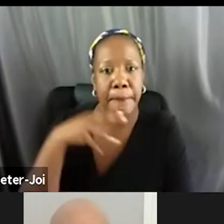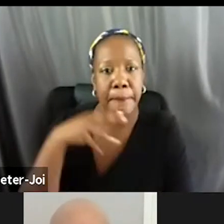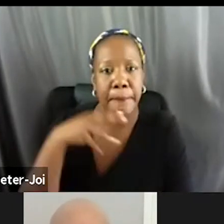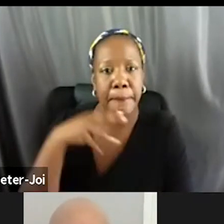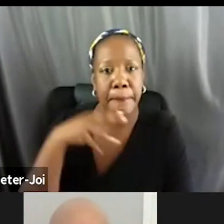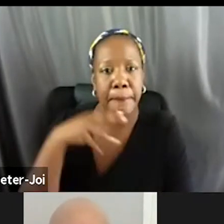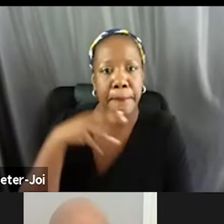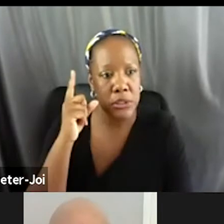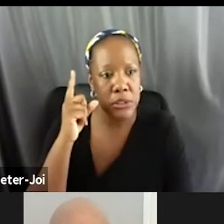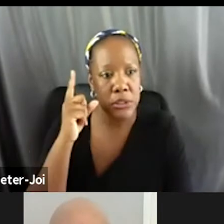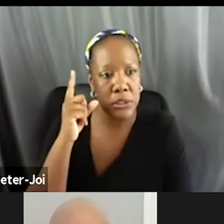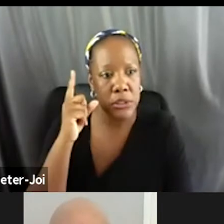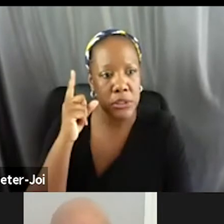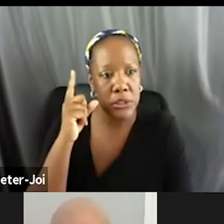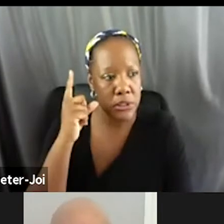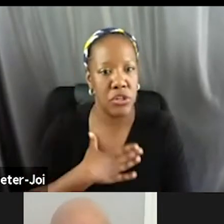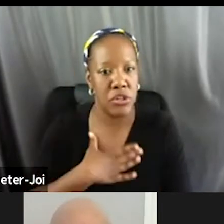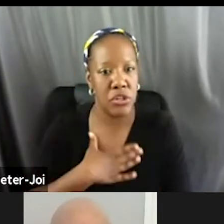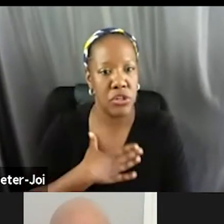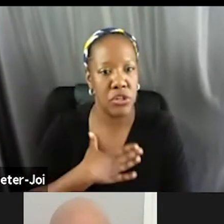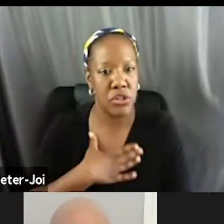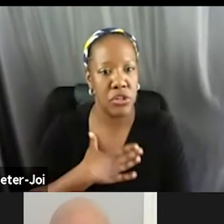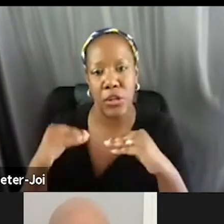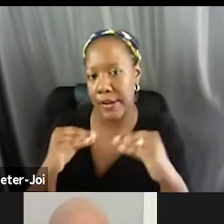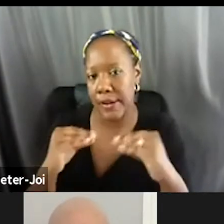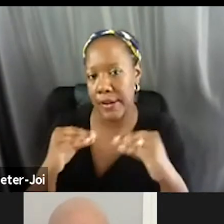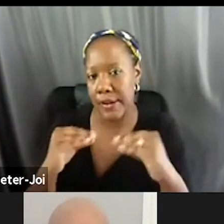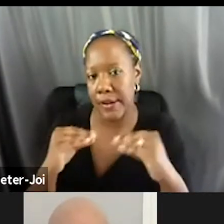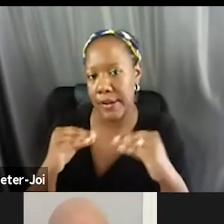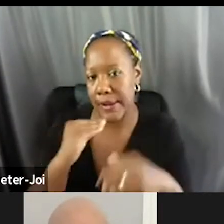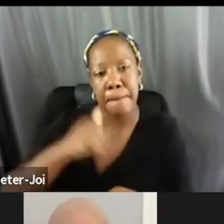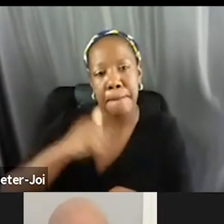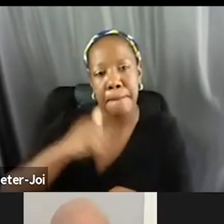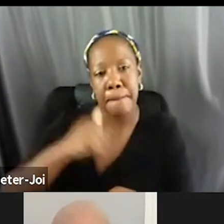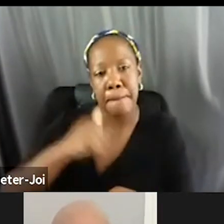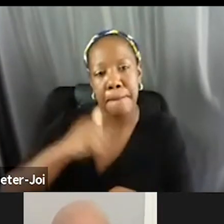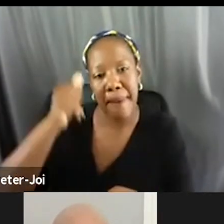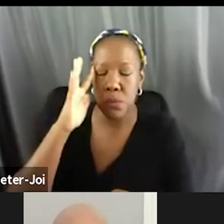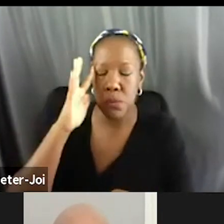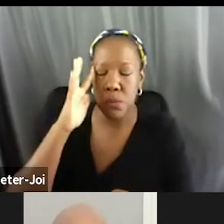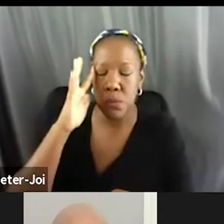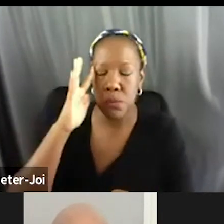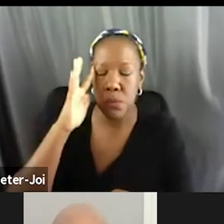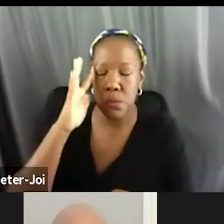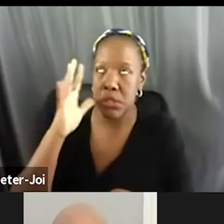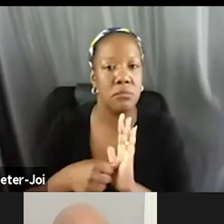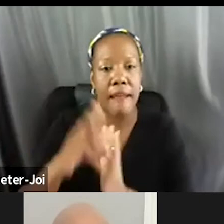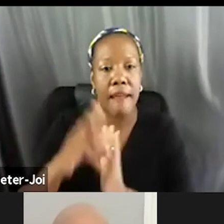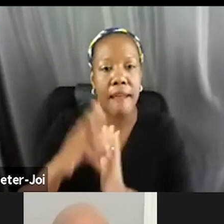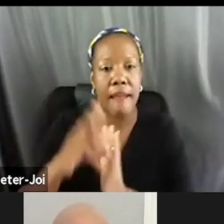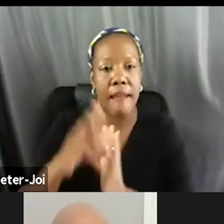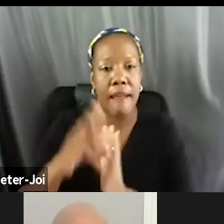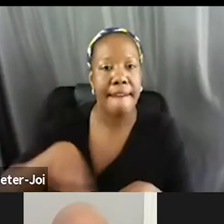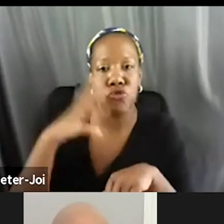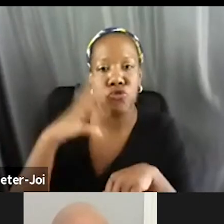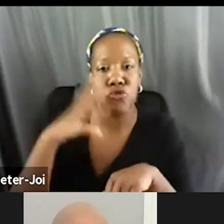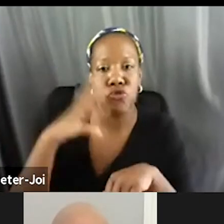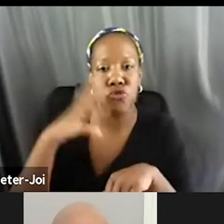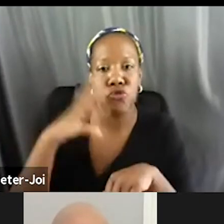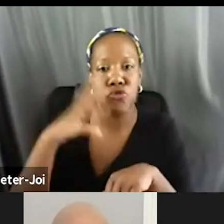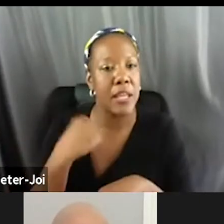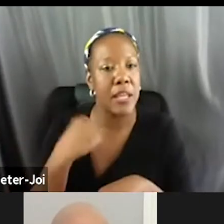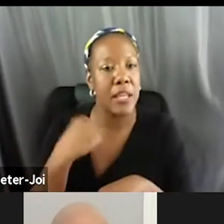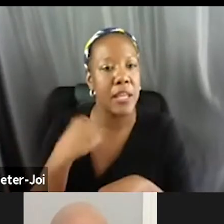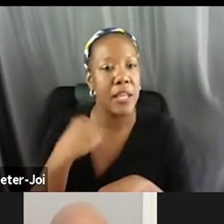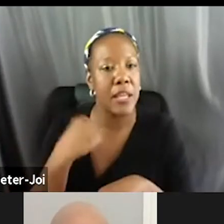home. My father was very adamant about natural beauty, and it was a constant conversation when he would tell me that I was beautiful and